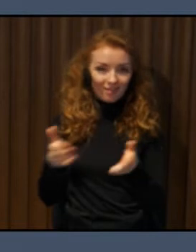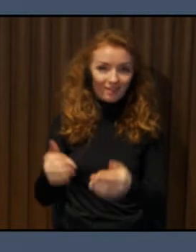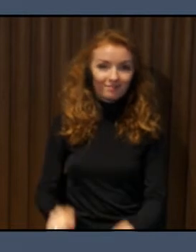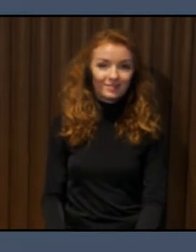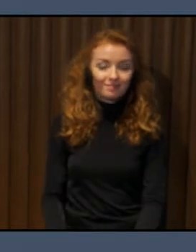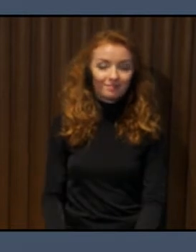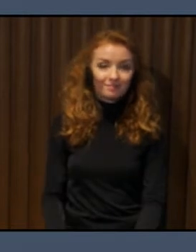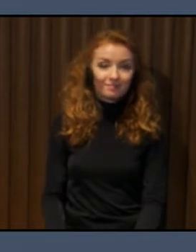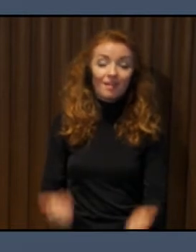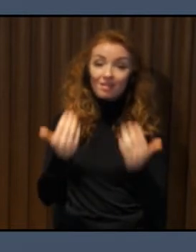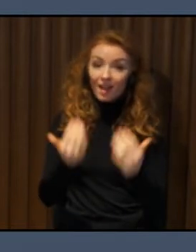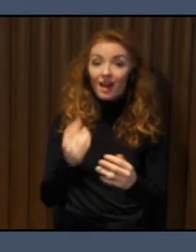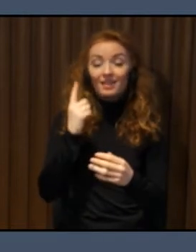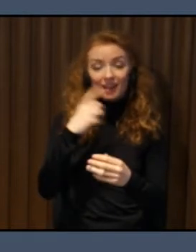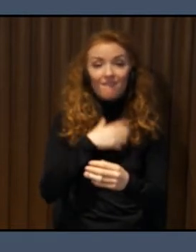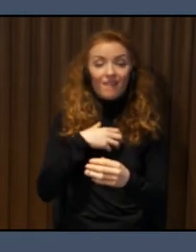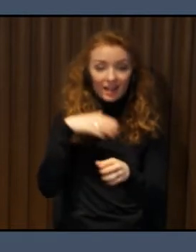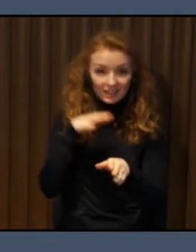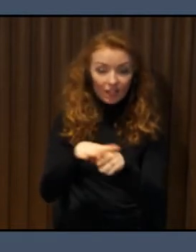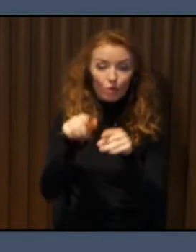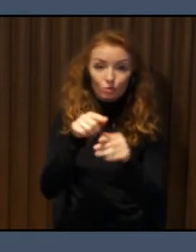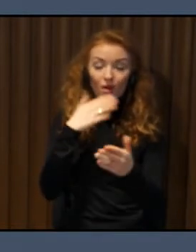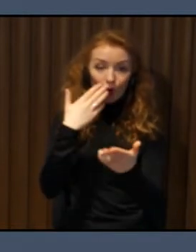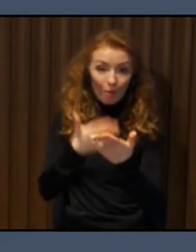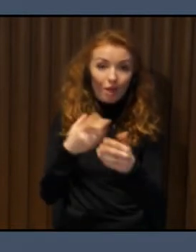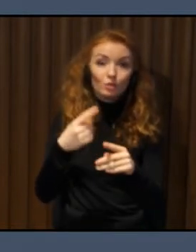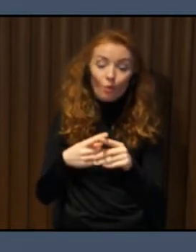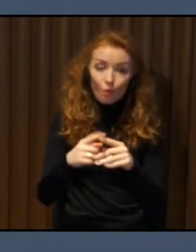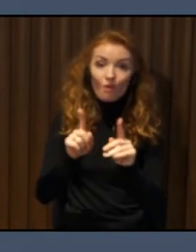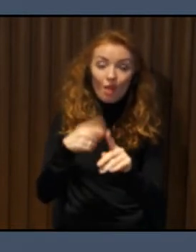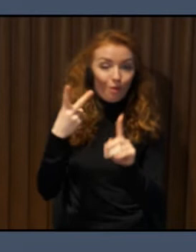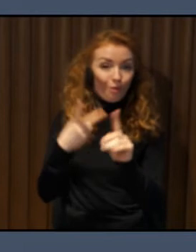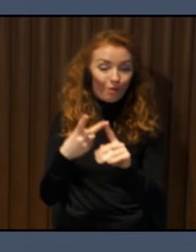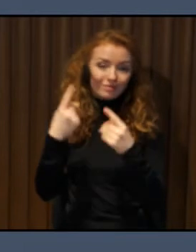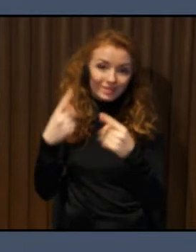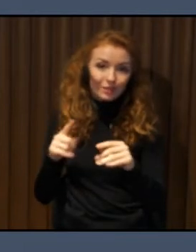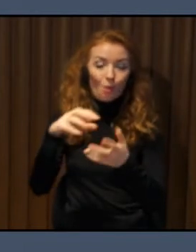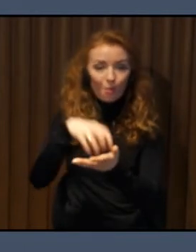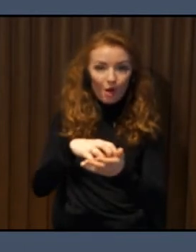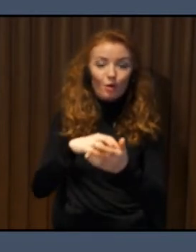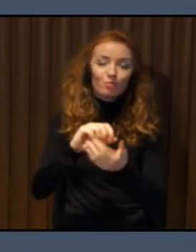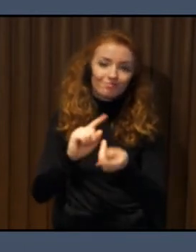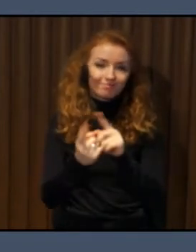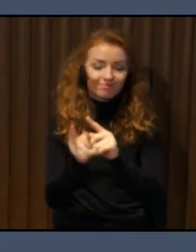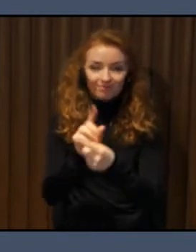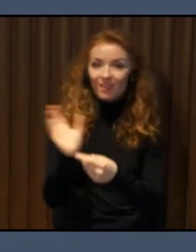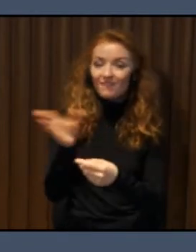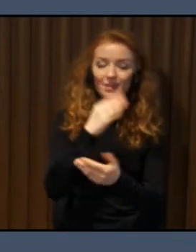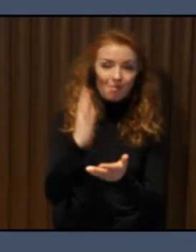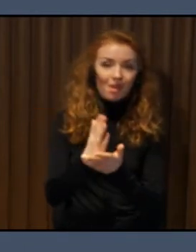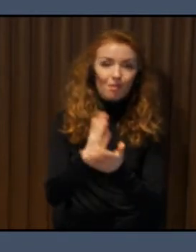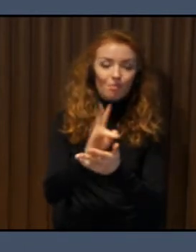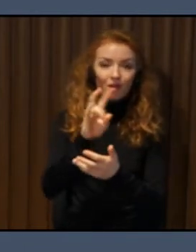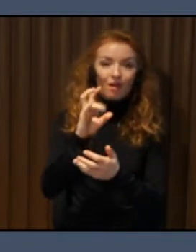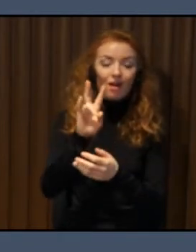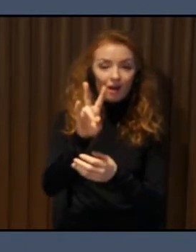in some seconds. This is done, and the next step is to implement the recommendations and make sure that every